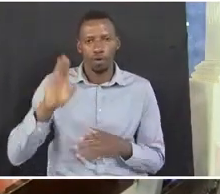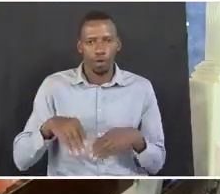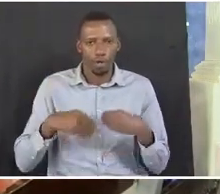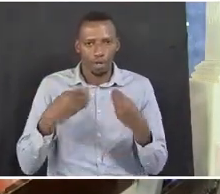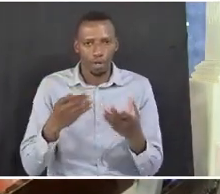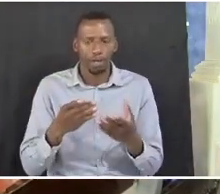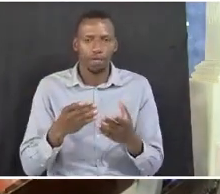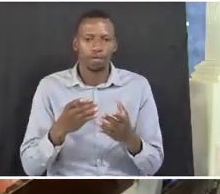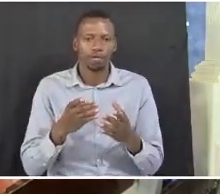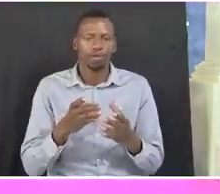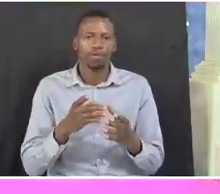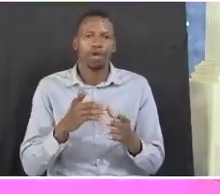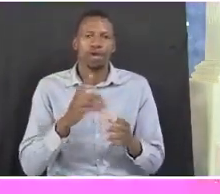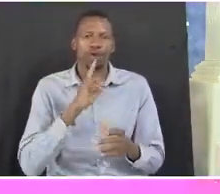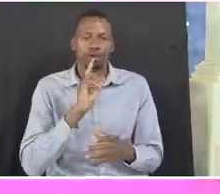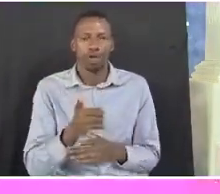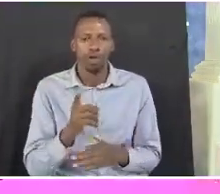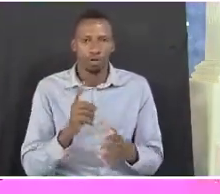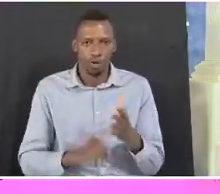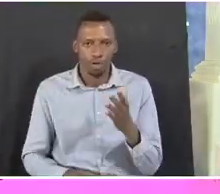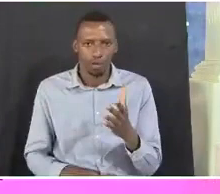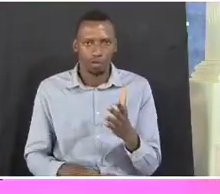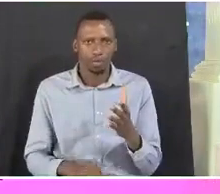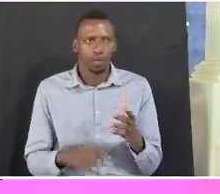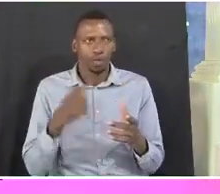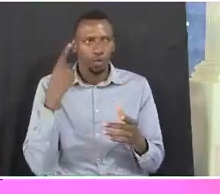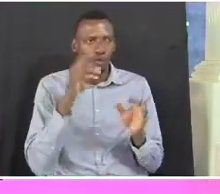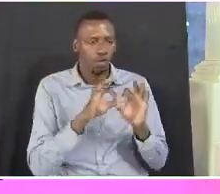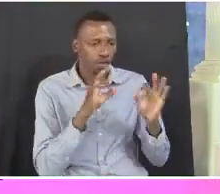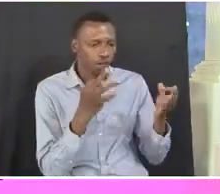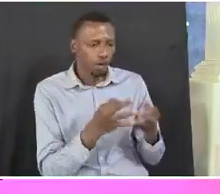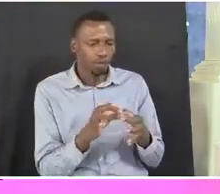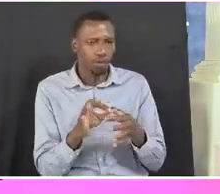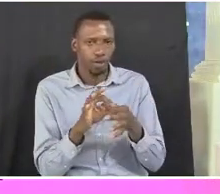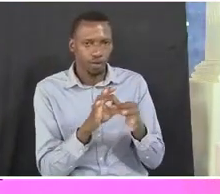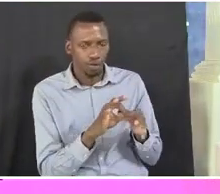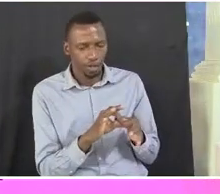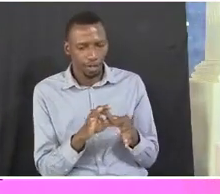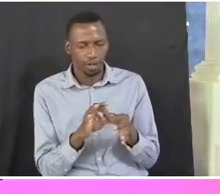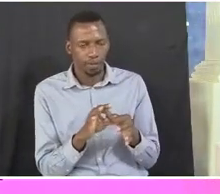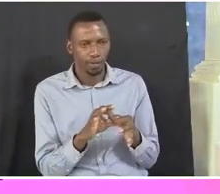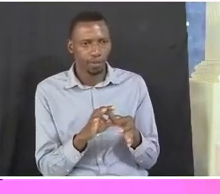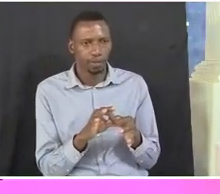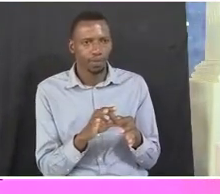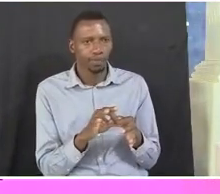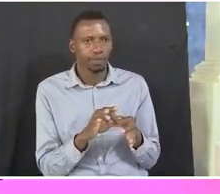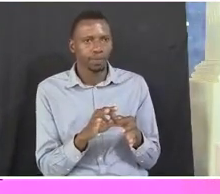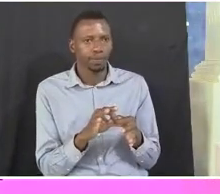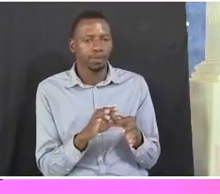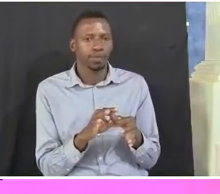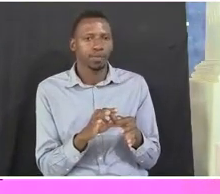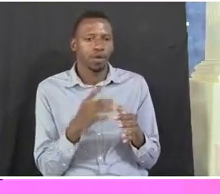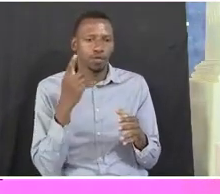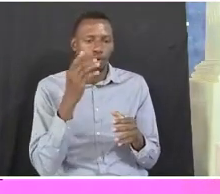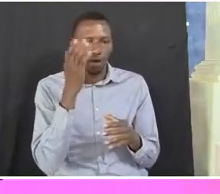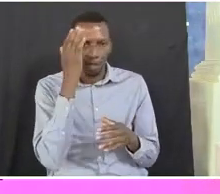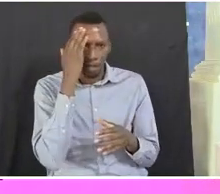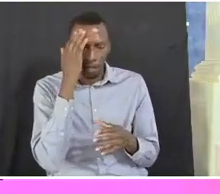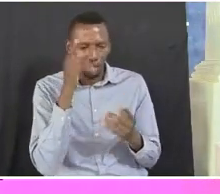following instructions for family unity in order Israel to be